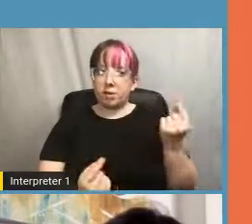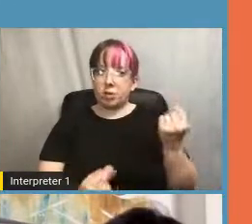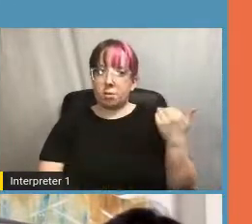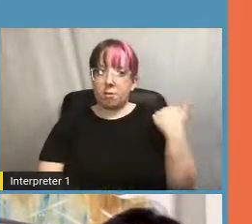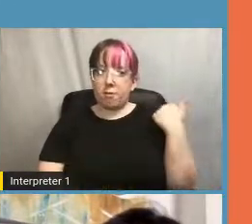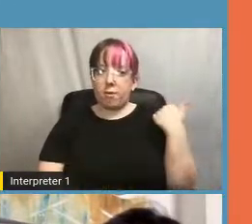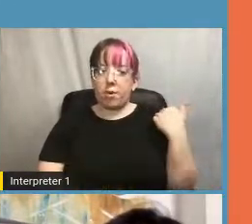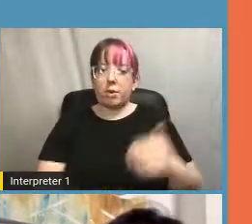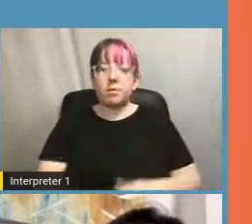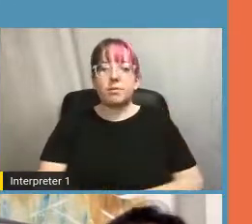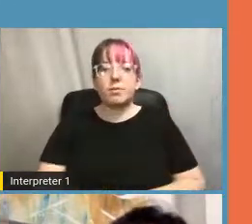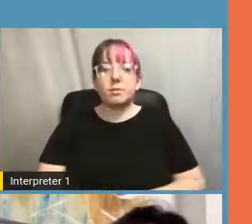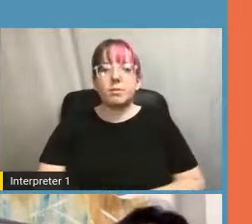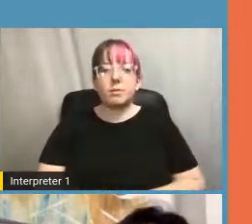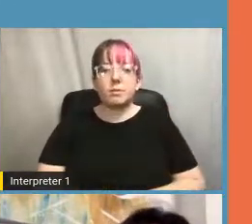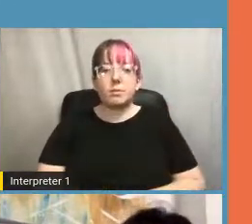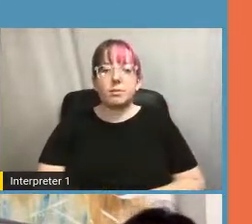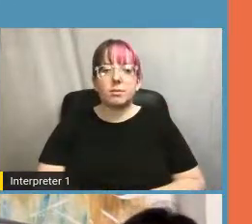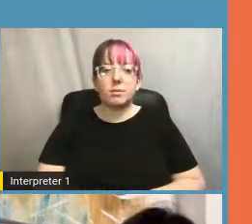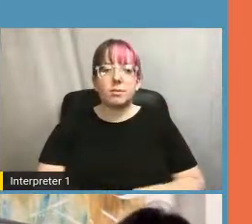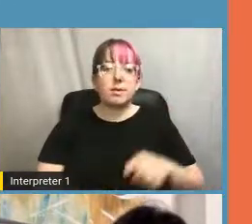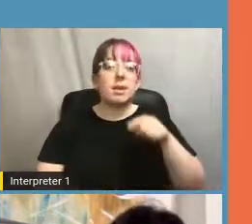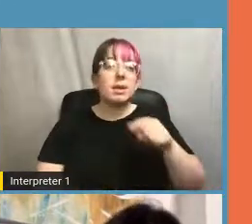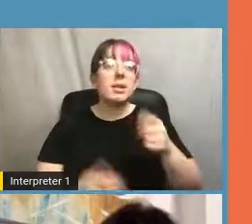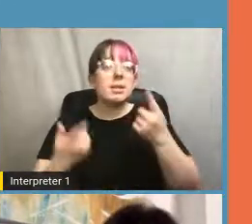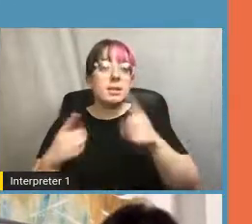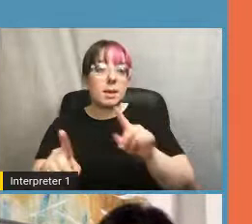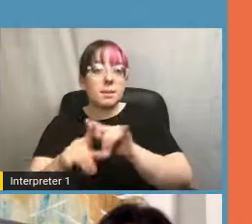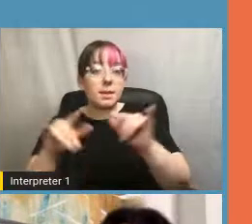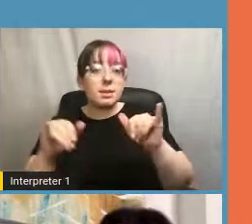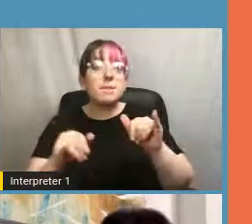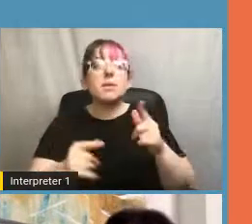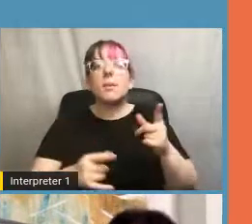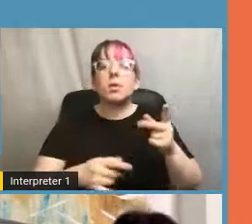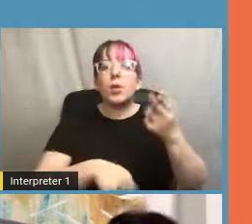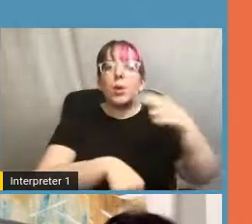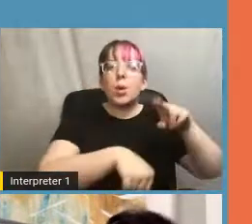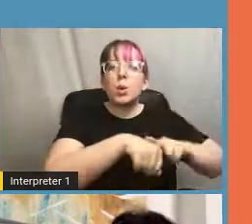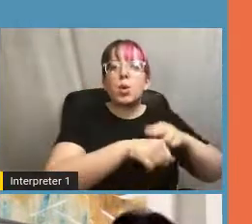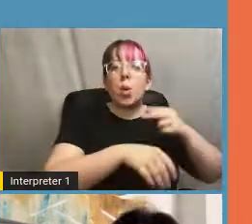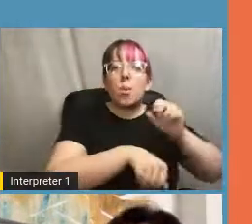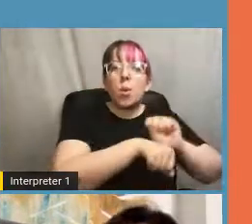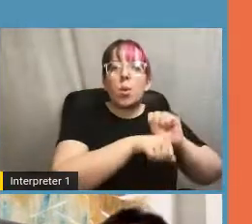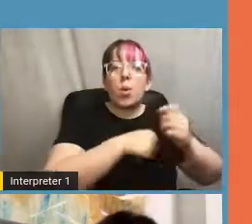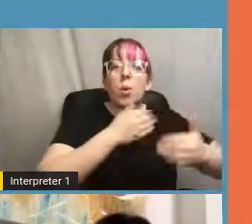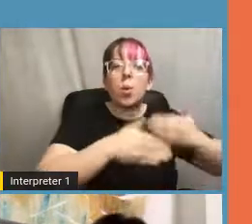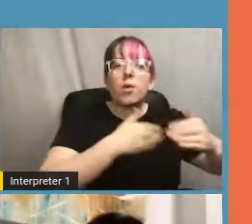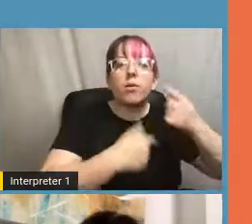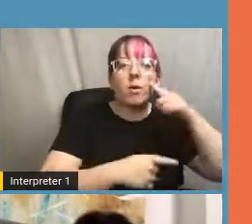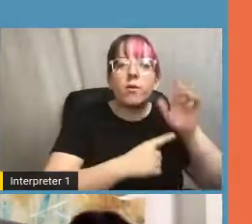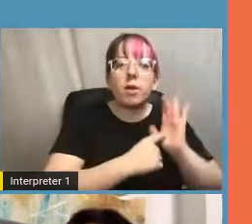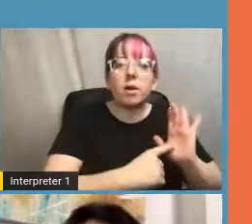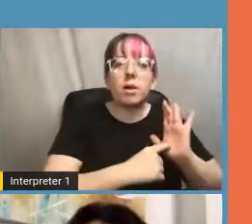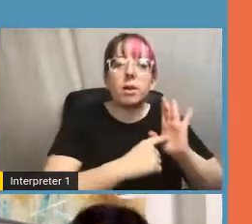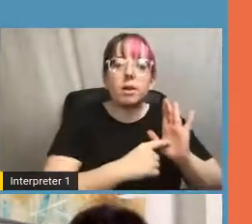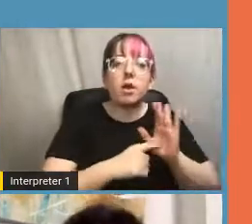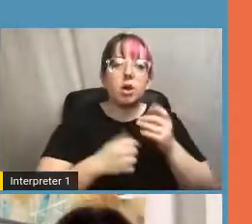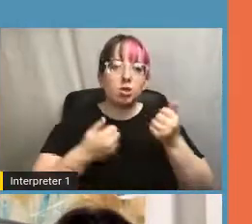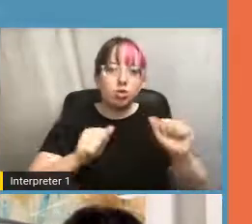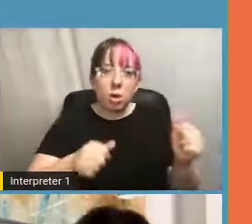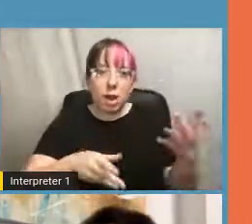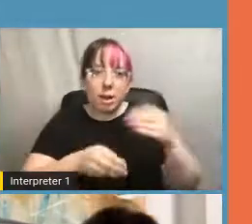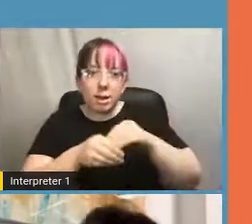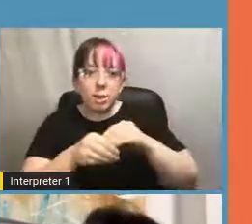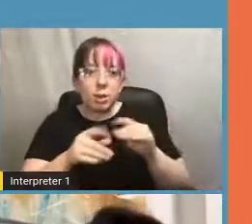again, this occurs at the same time as your normal workflow for an exhibition design. So you try to integrate it